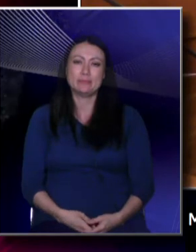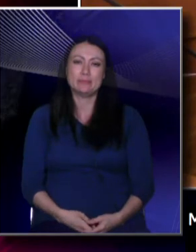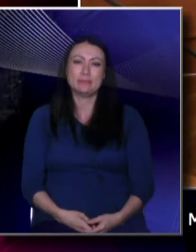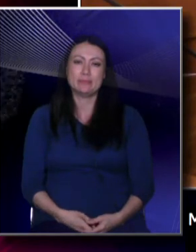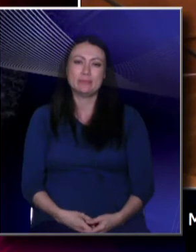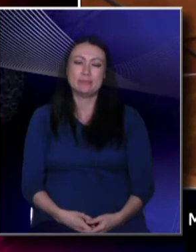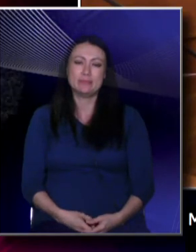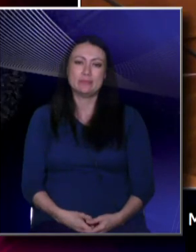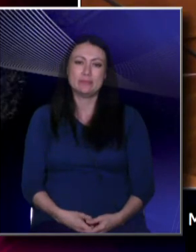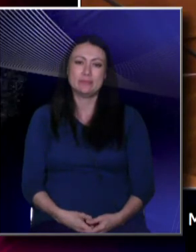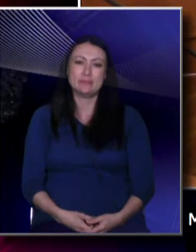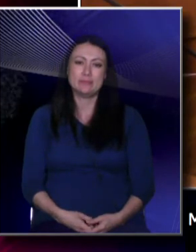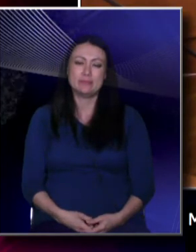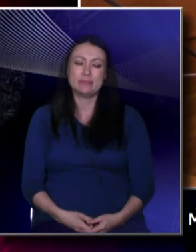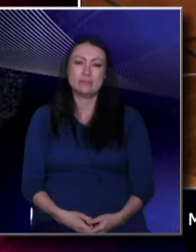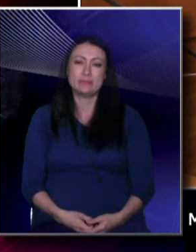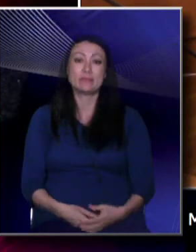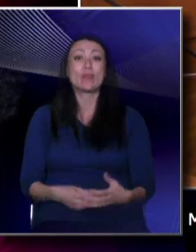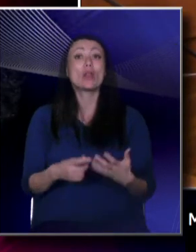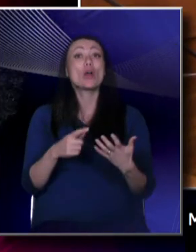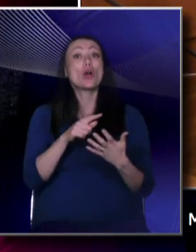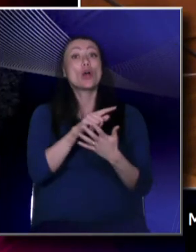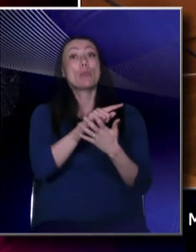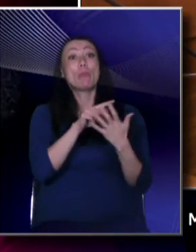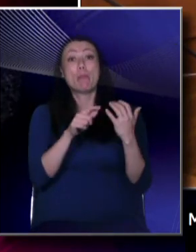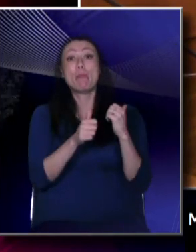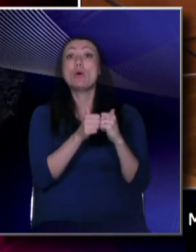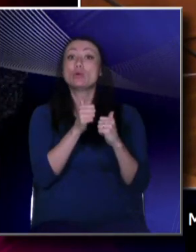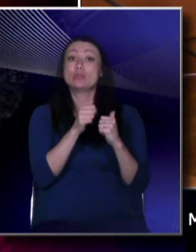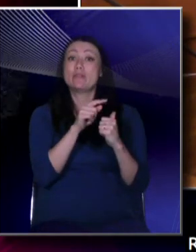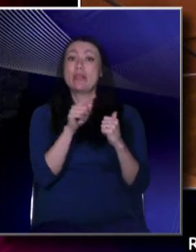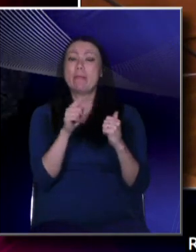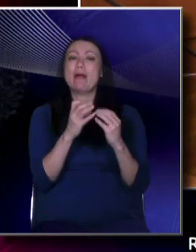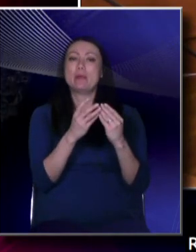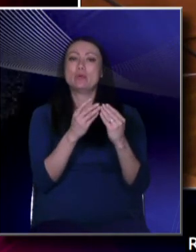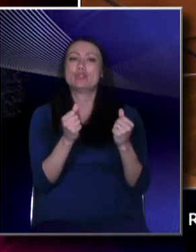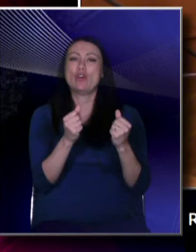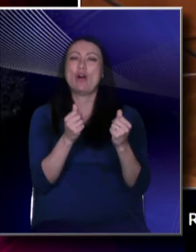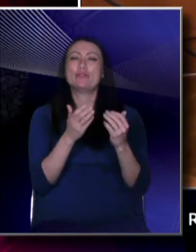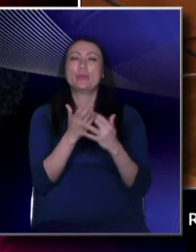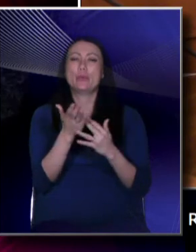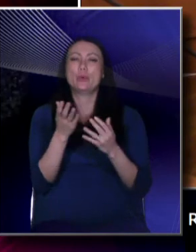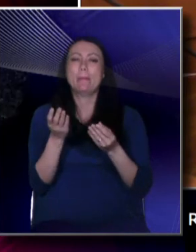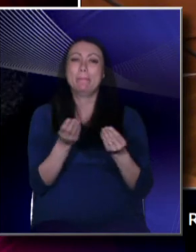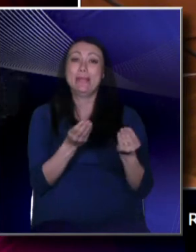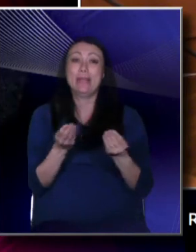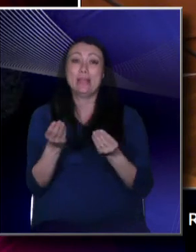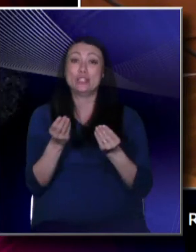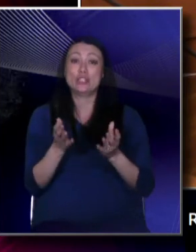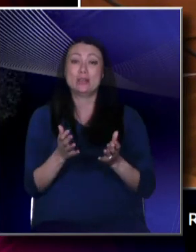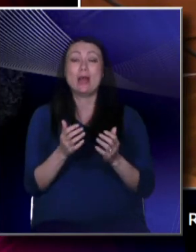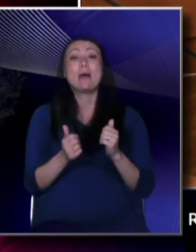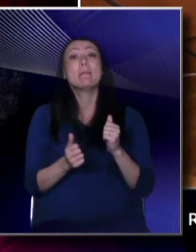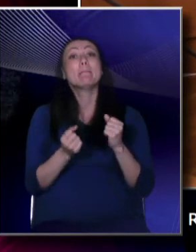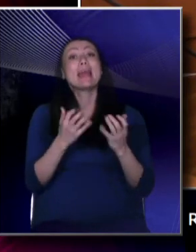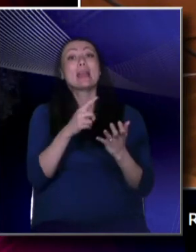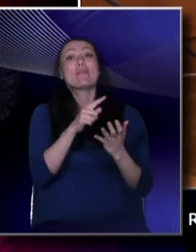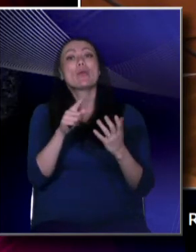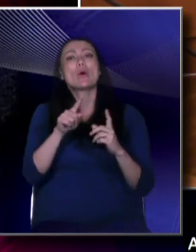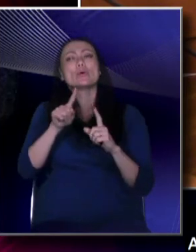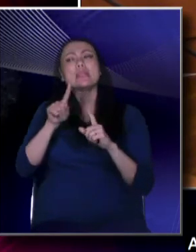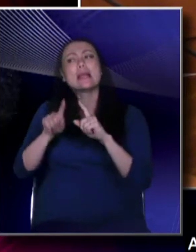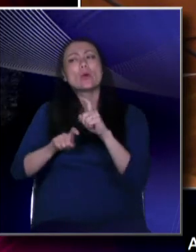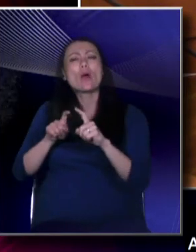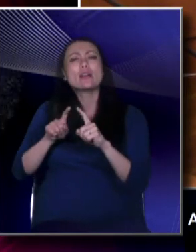For the most part, those have been resolved through mediation, and many of those inquiries are questions